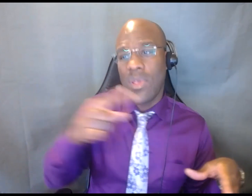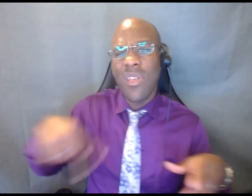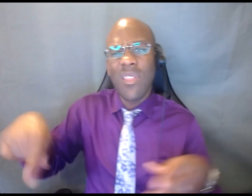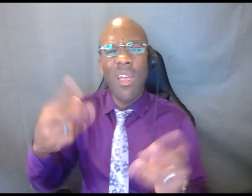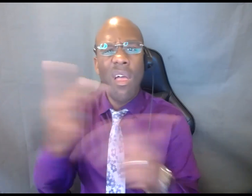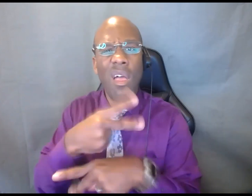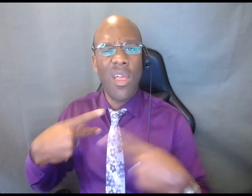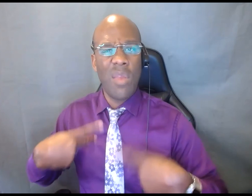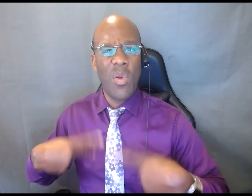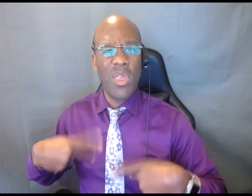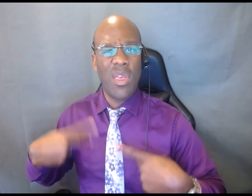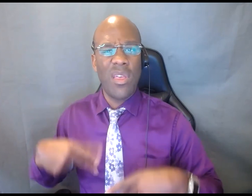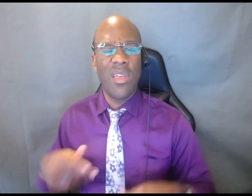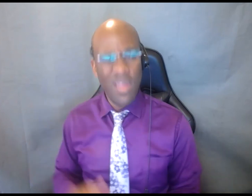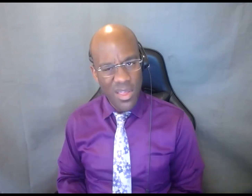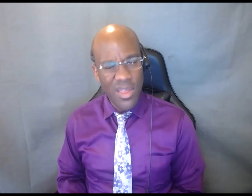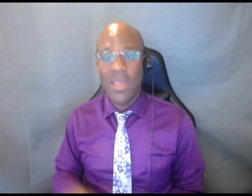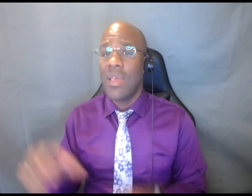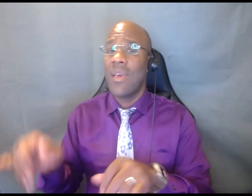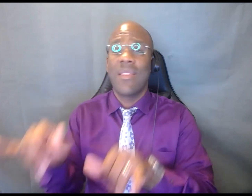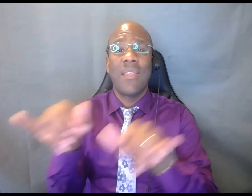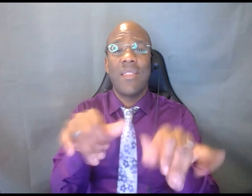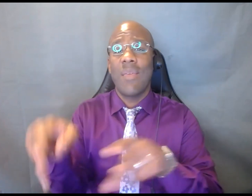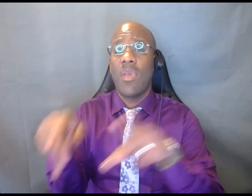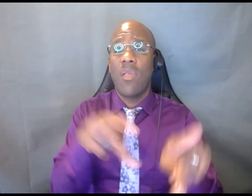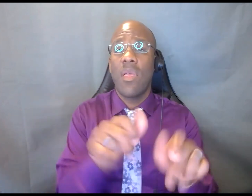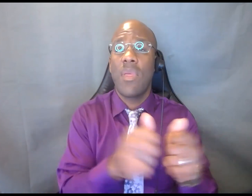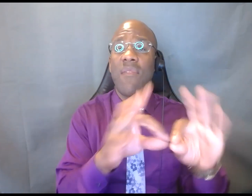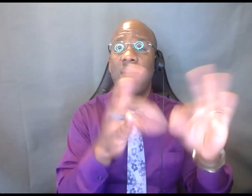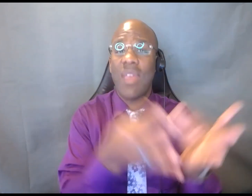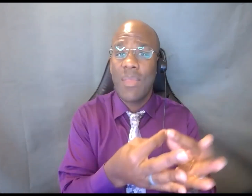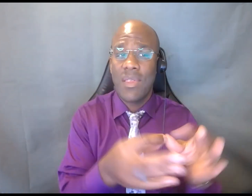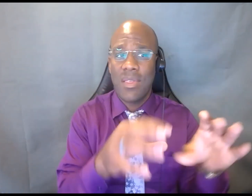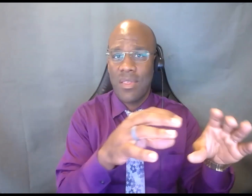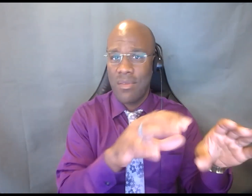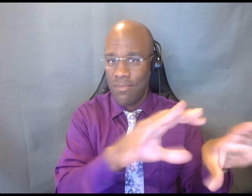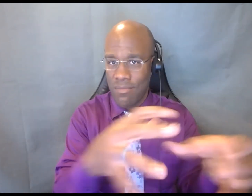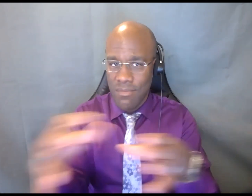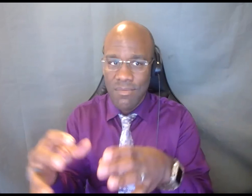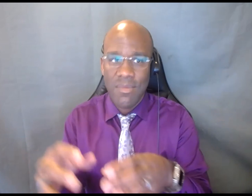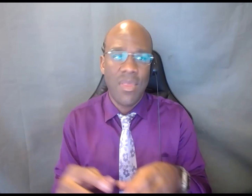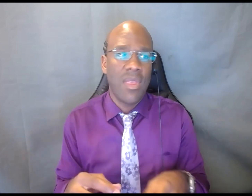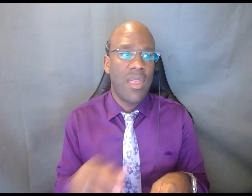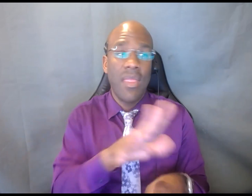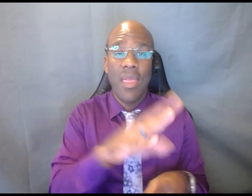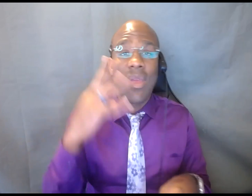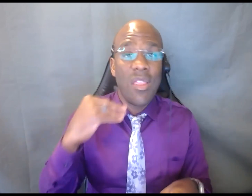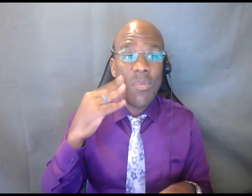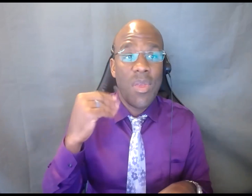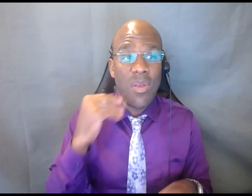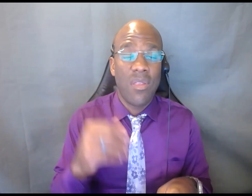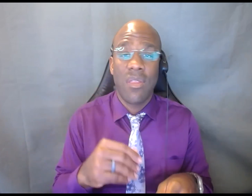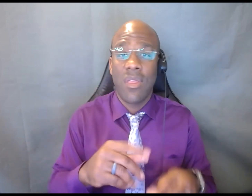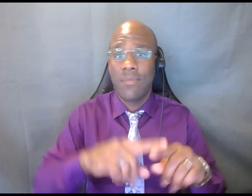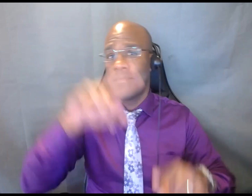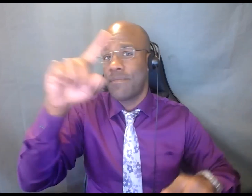for families, depending on their positionality, their experience, that what they bring to the table. So we need to acknowledge, if we